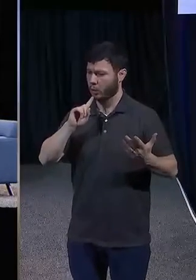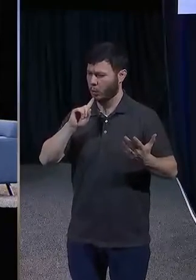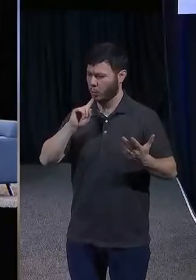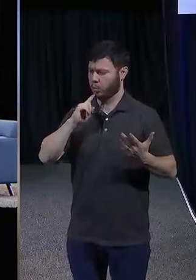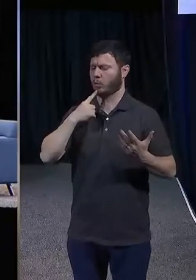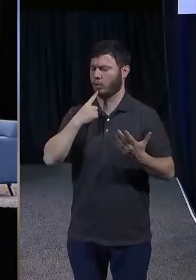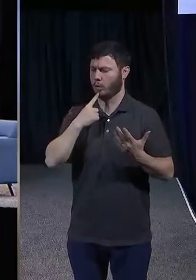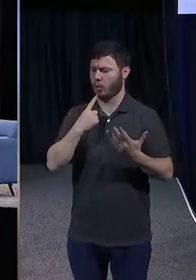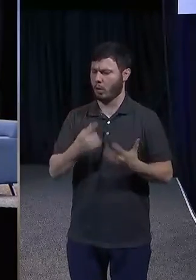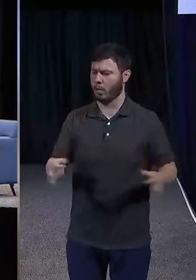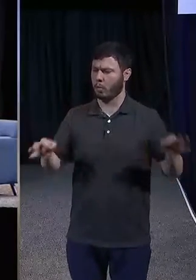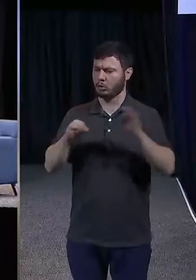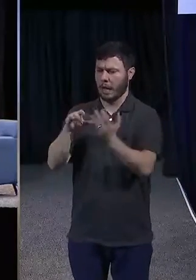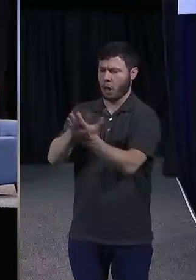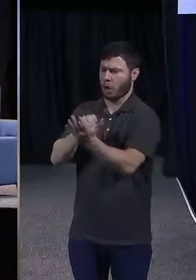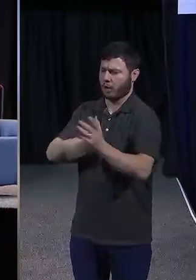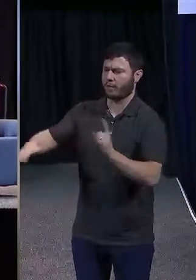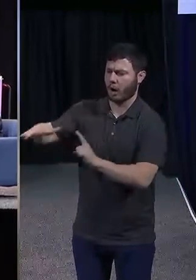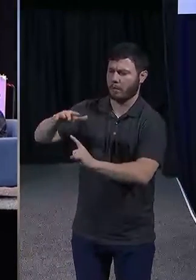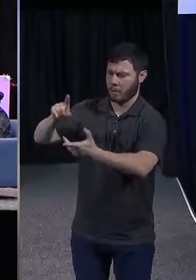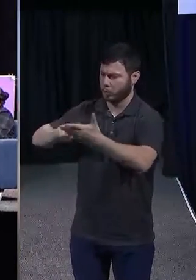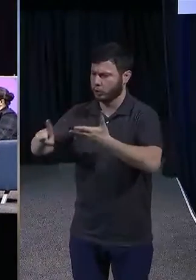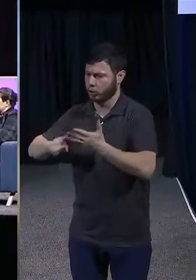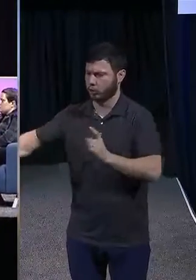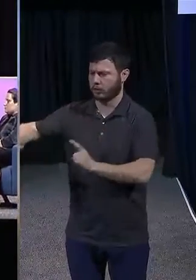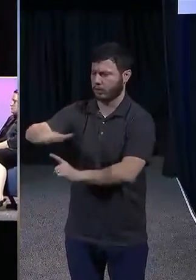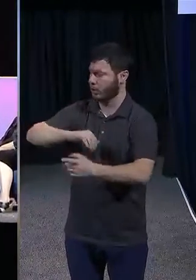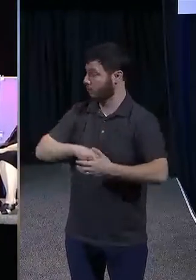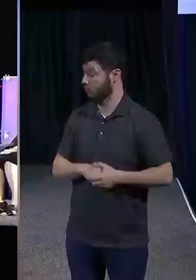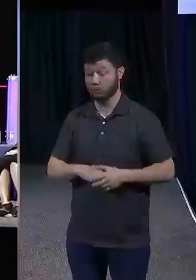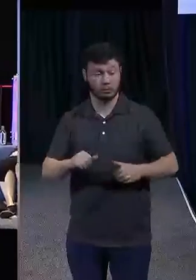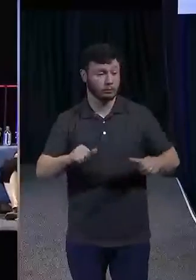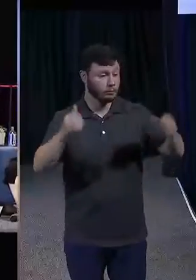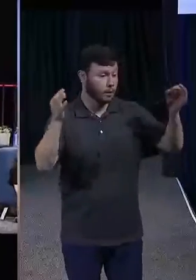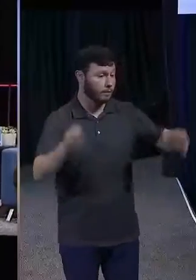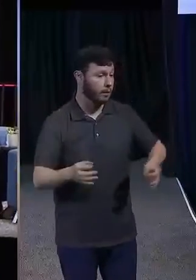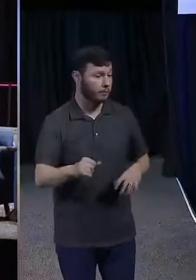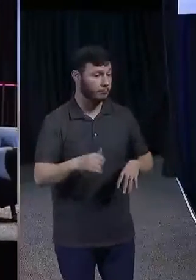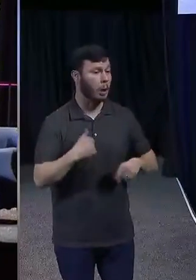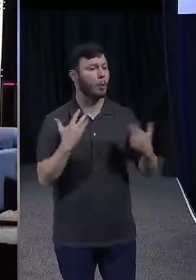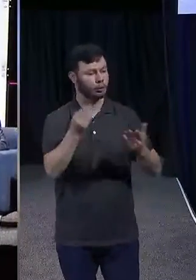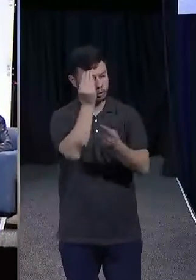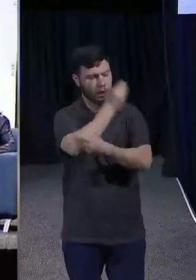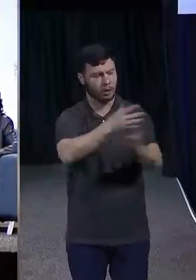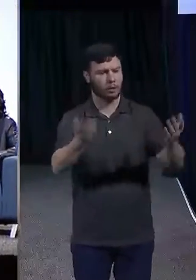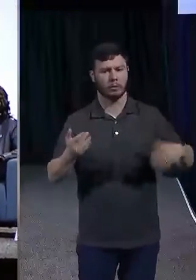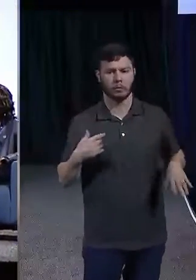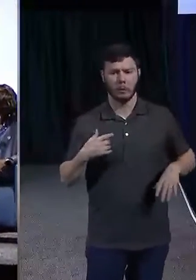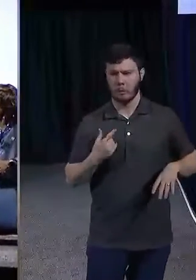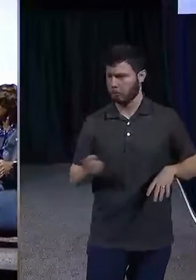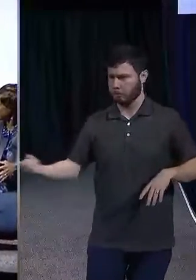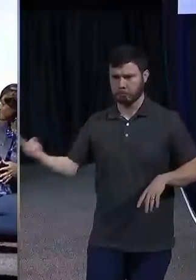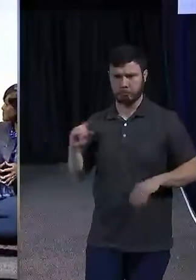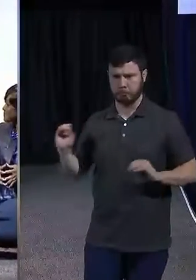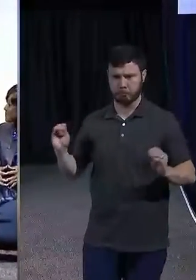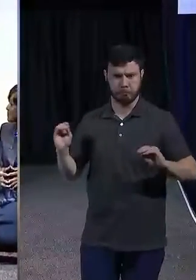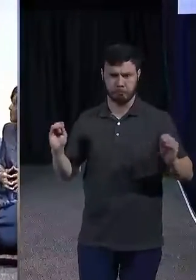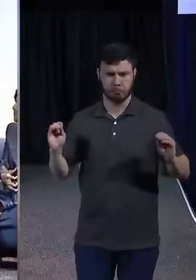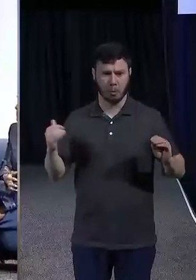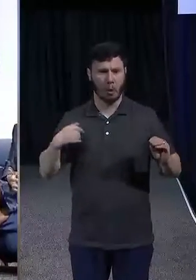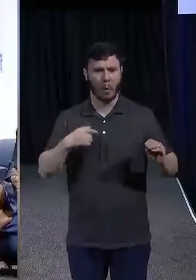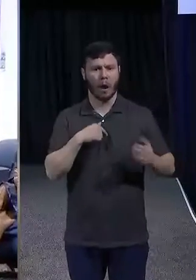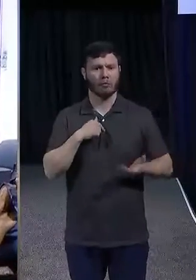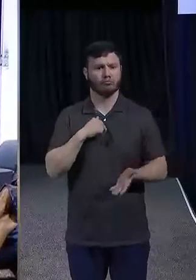learning environment, that research environment? Absolutely. And I will tell you that none of us is completely